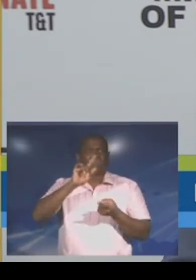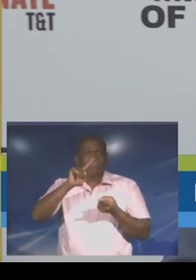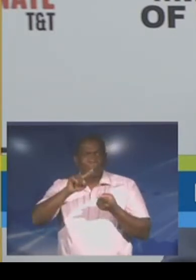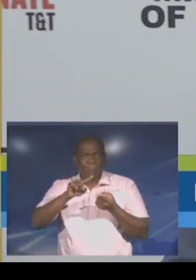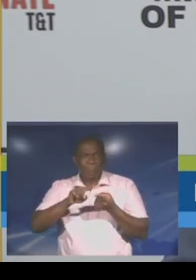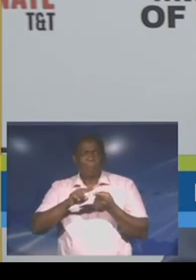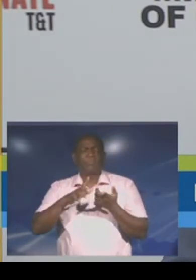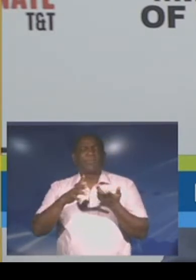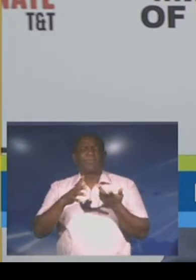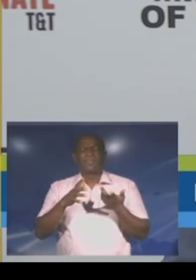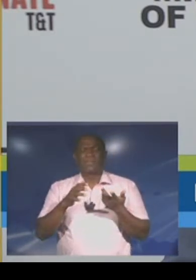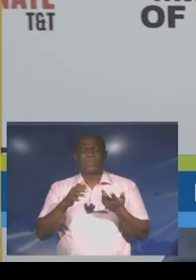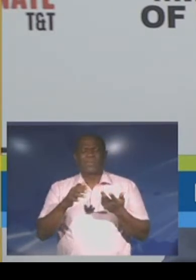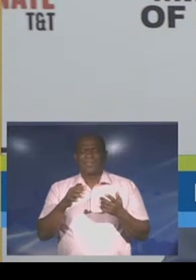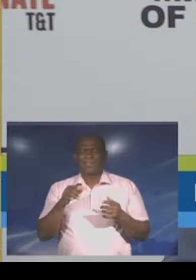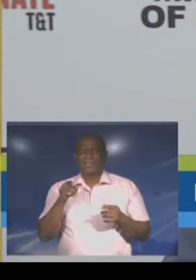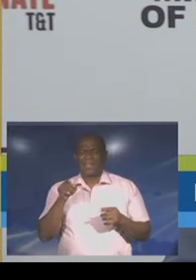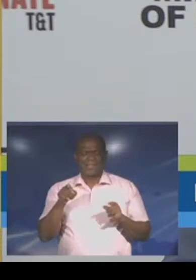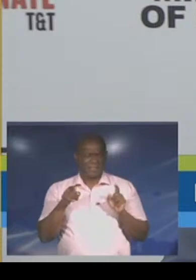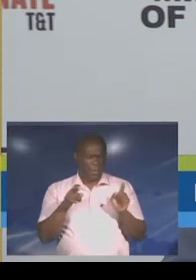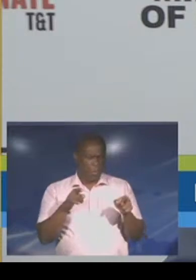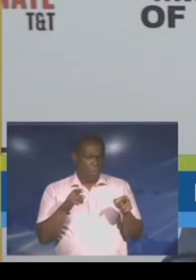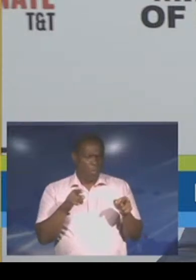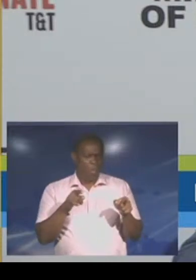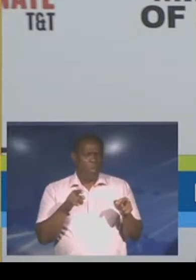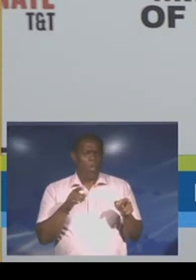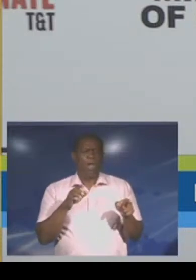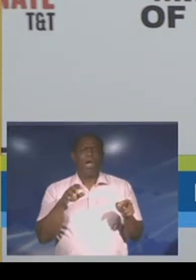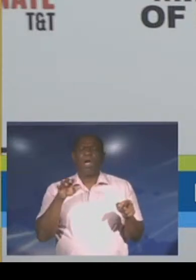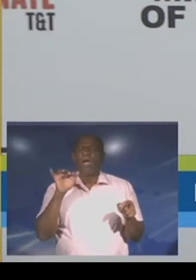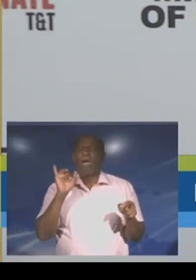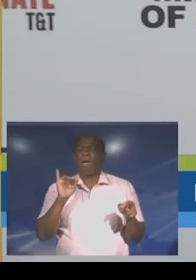correlation that is trying to be made.